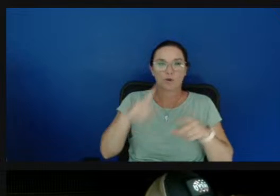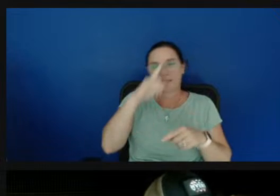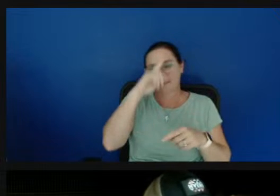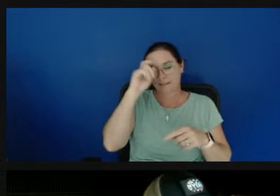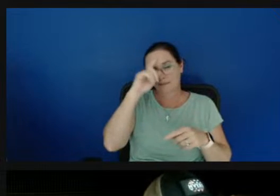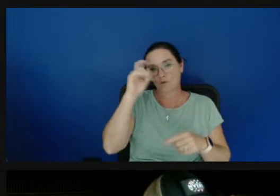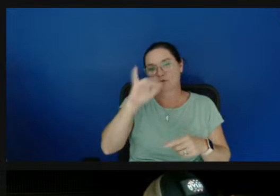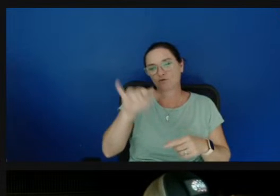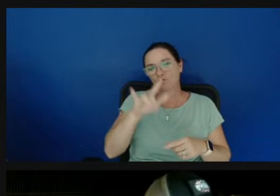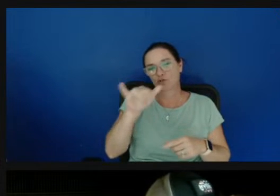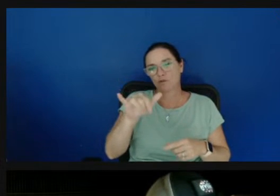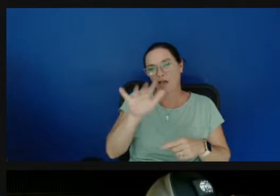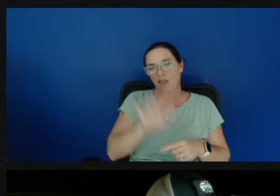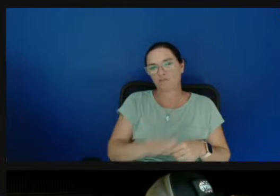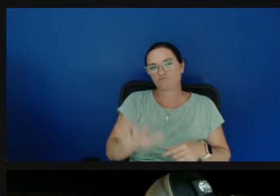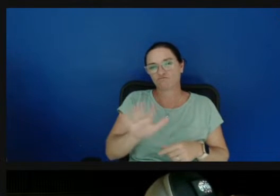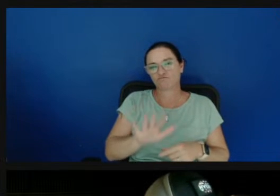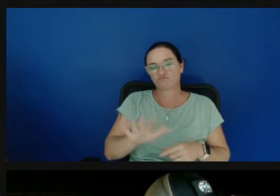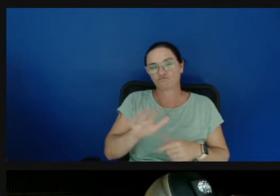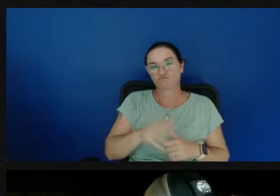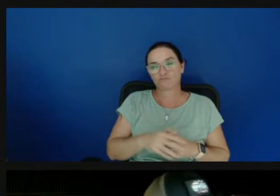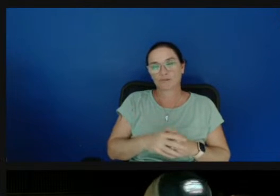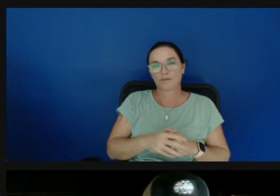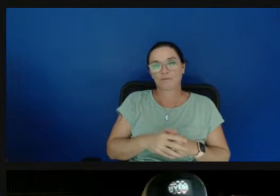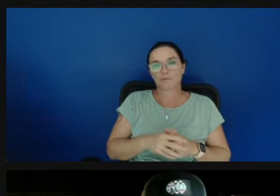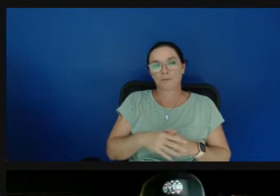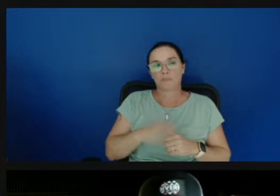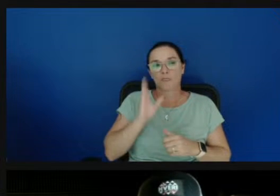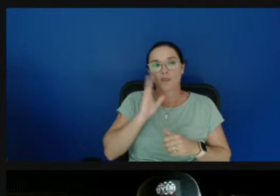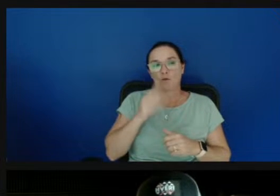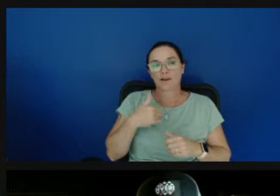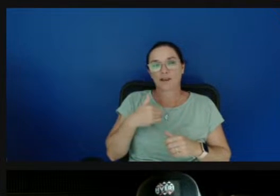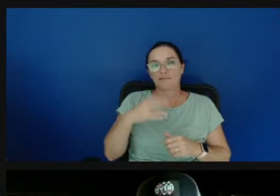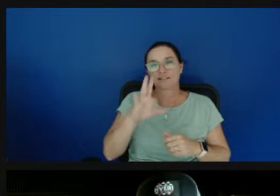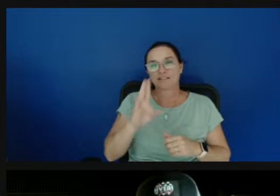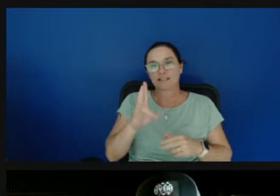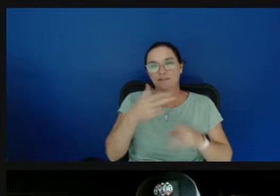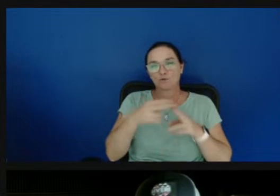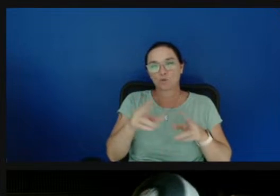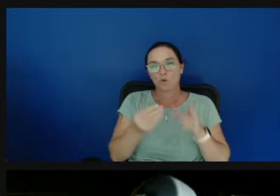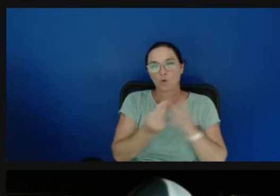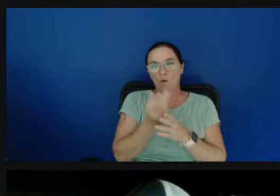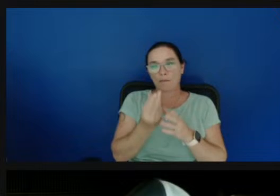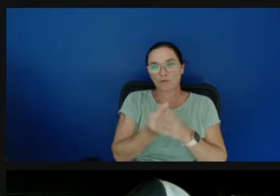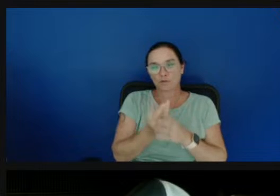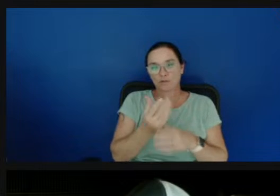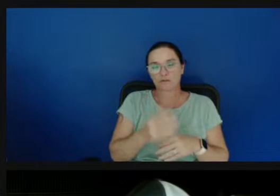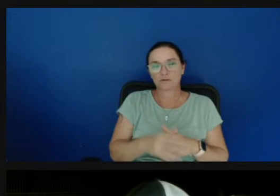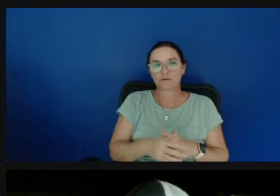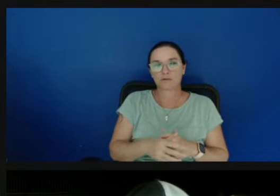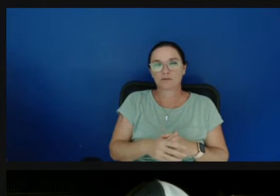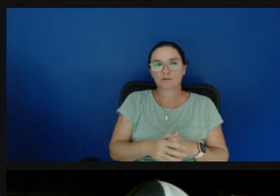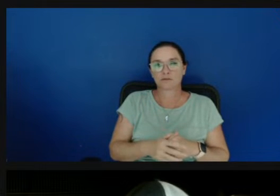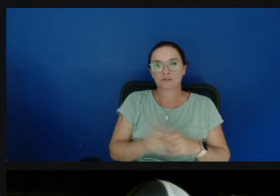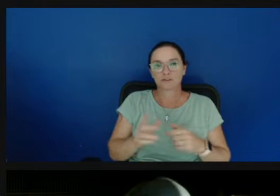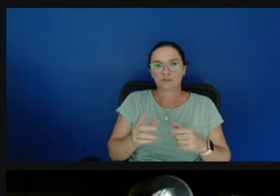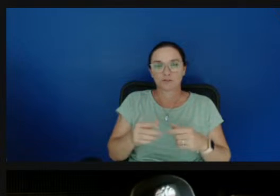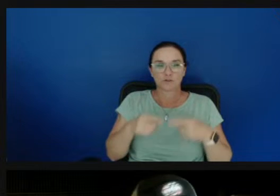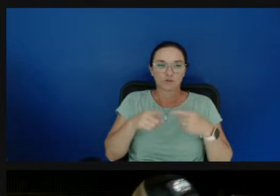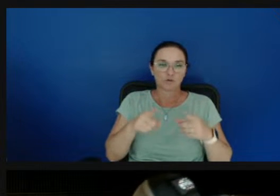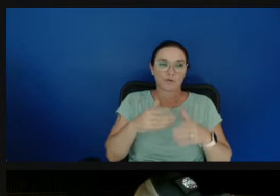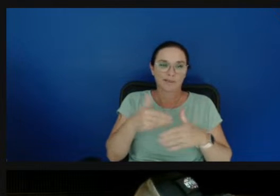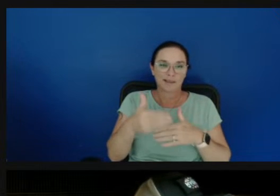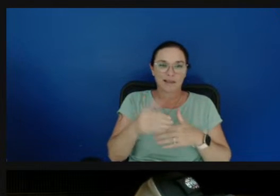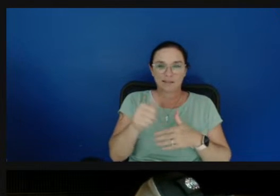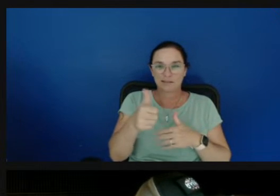July. There were then going to be 7 short eruptions. This is one of 7 eruptions over the next 10